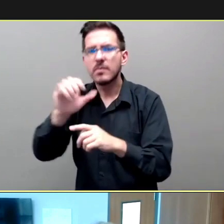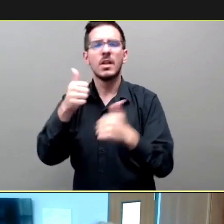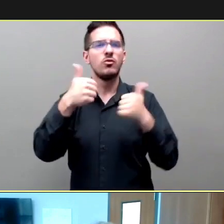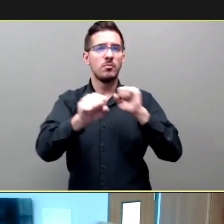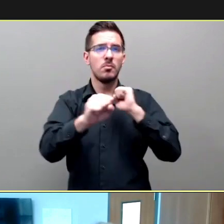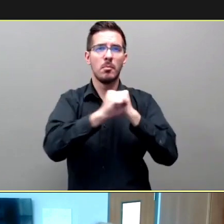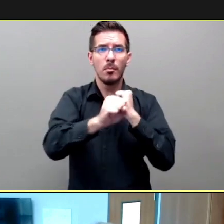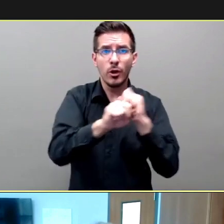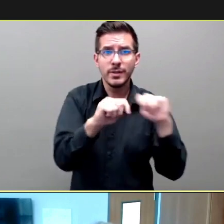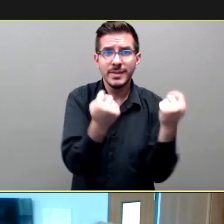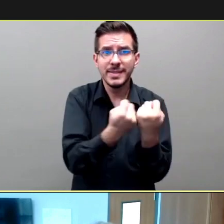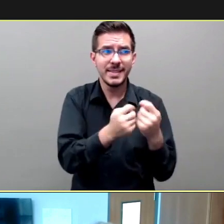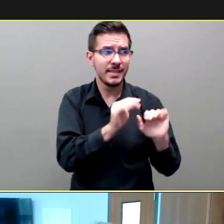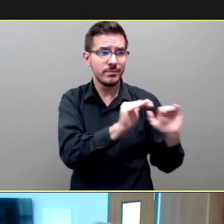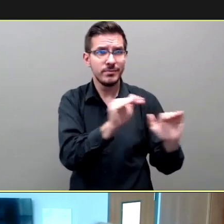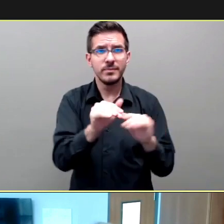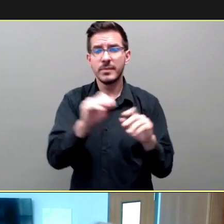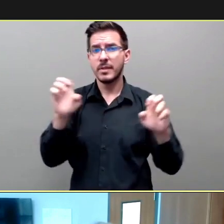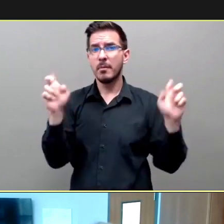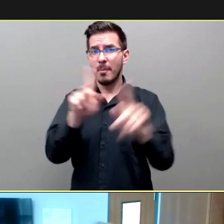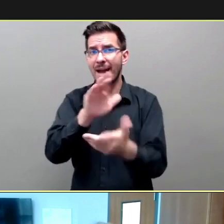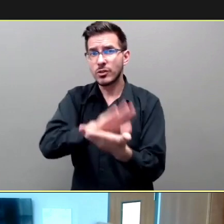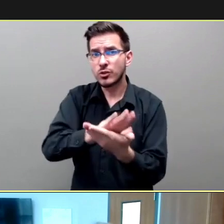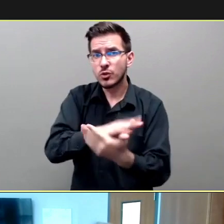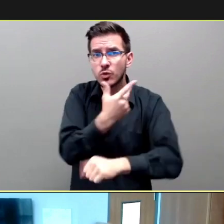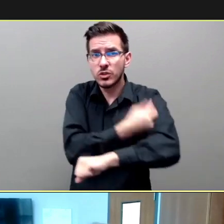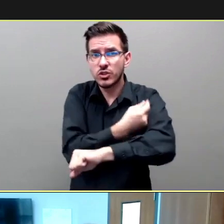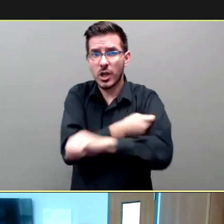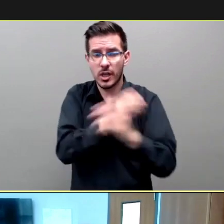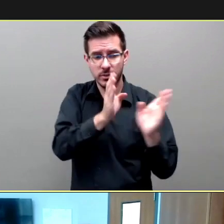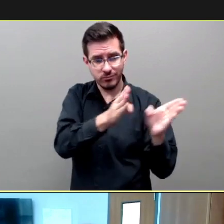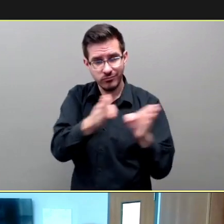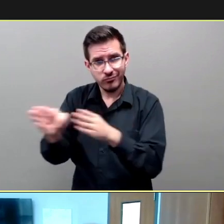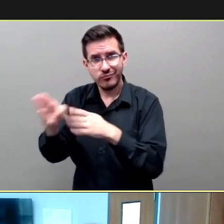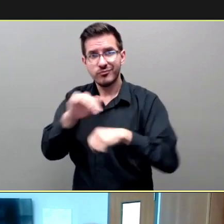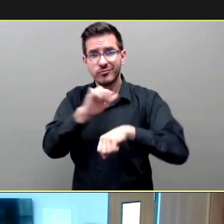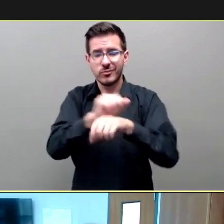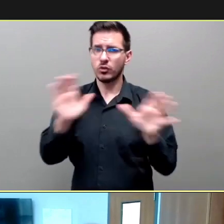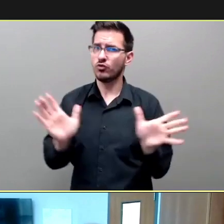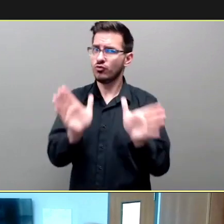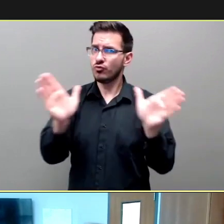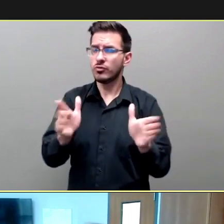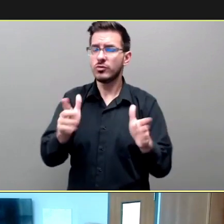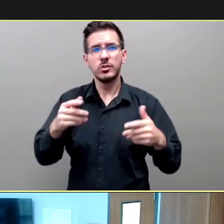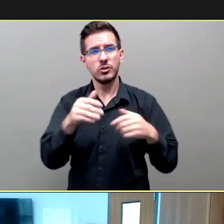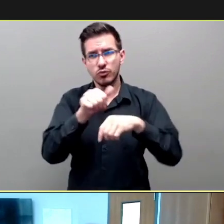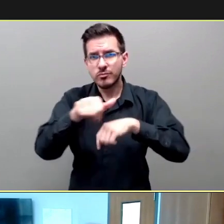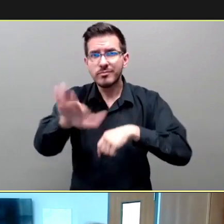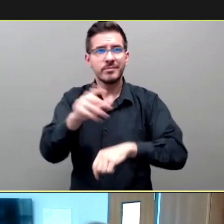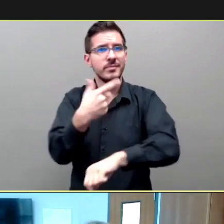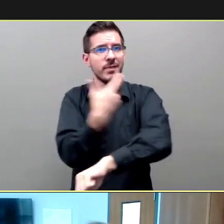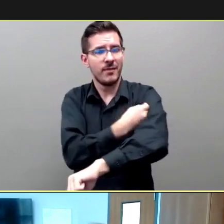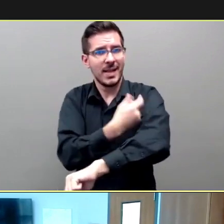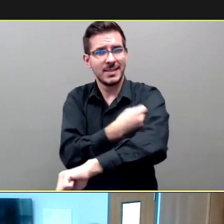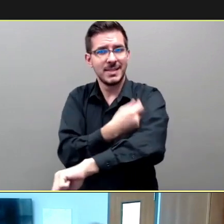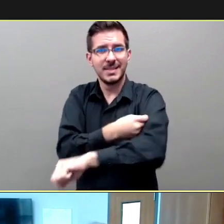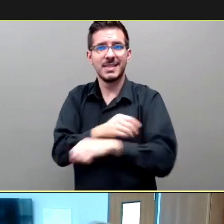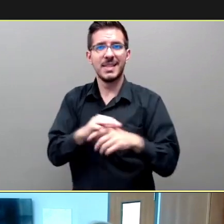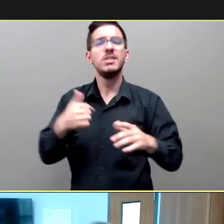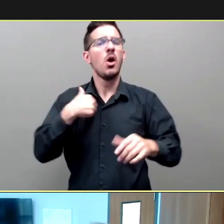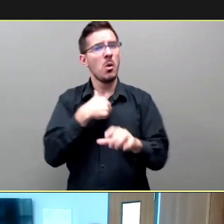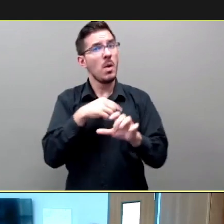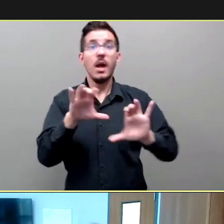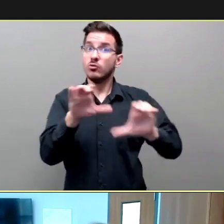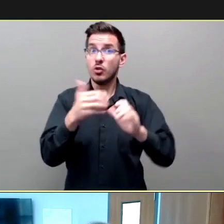team, working with back to school shots, and just encouraging people to get their vaccine. So, but we're doing pretty